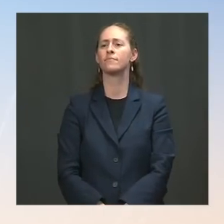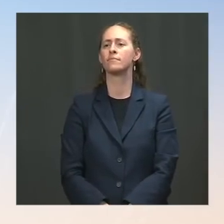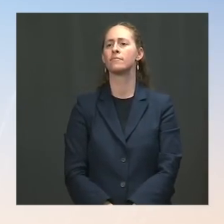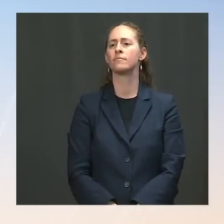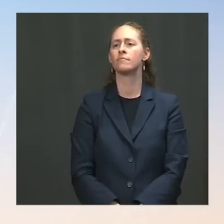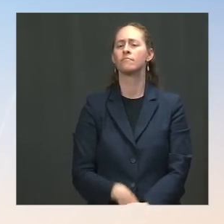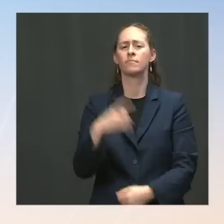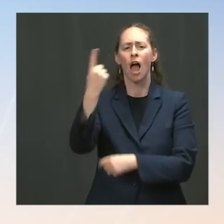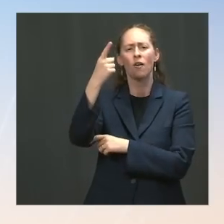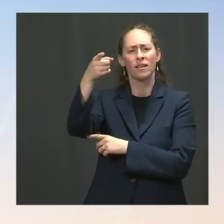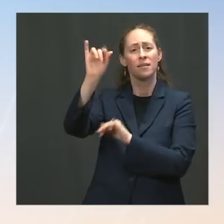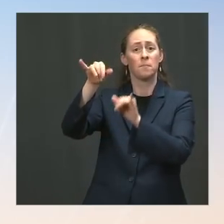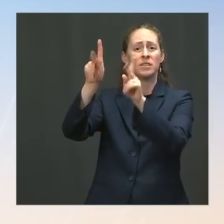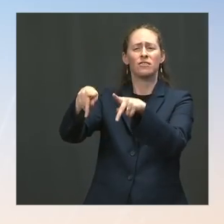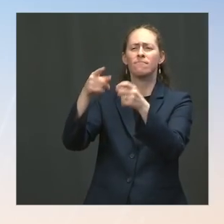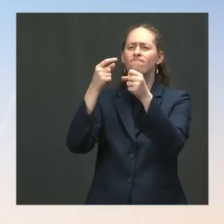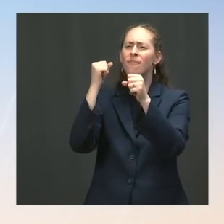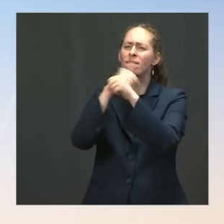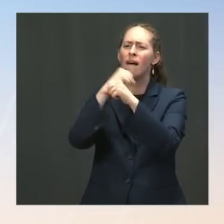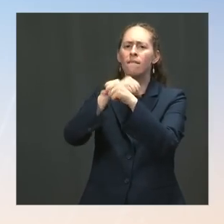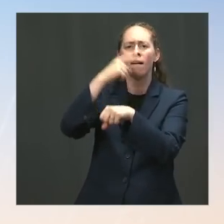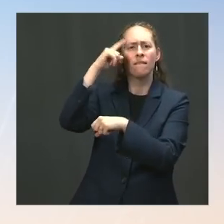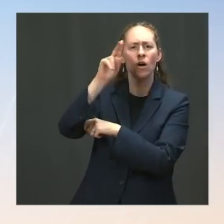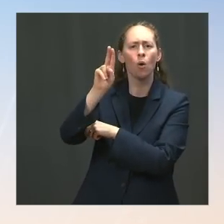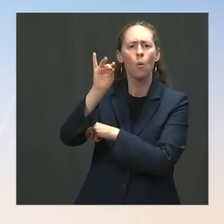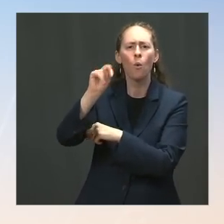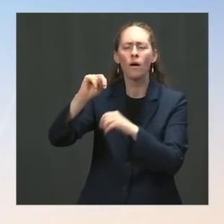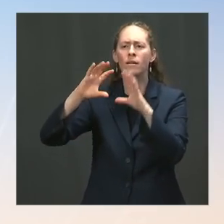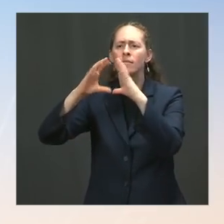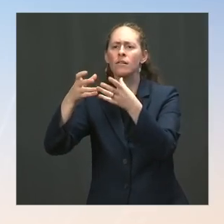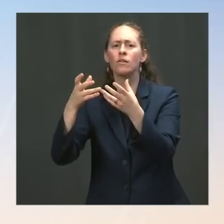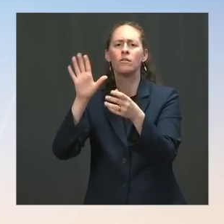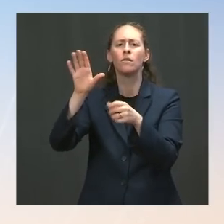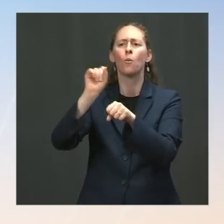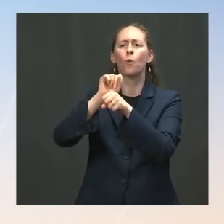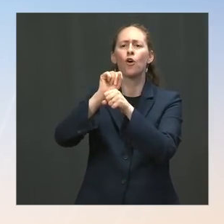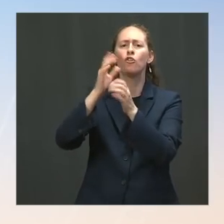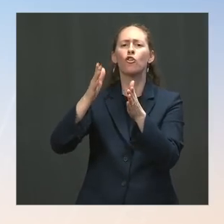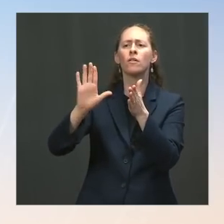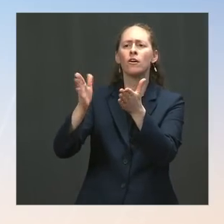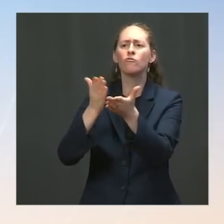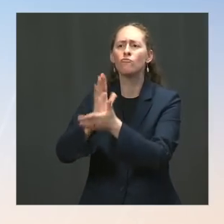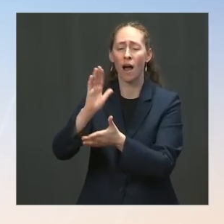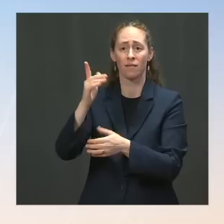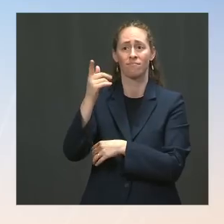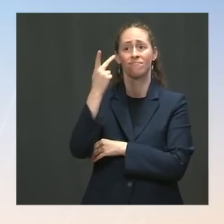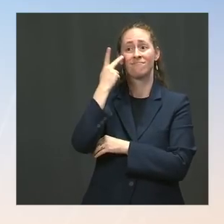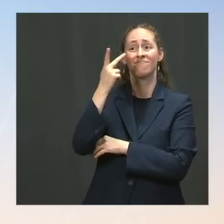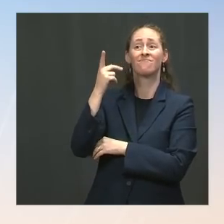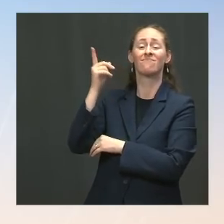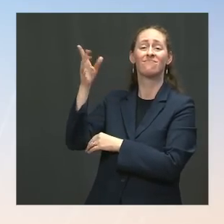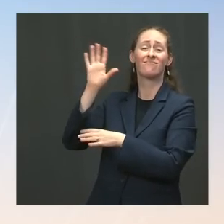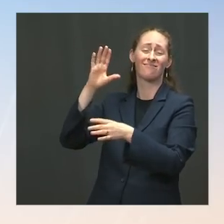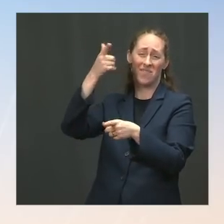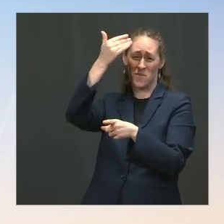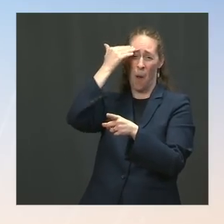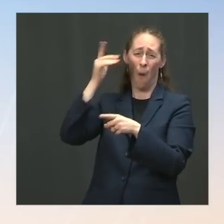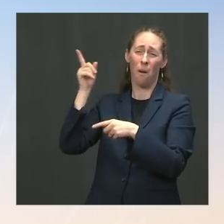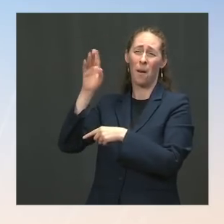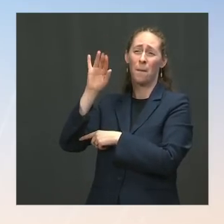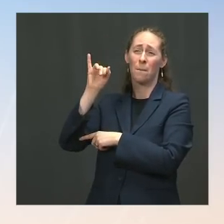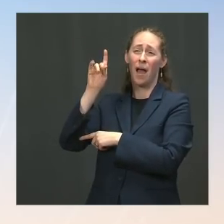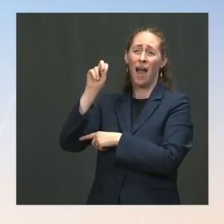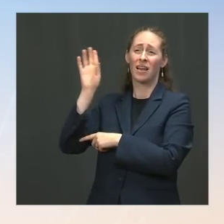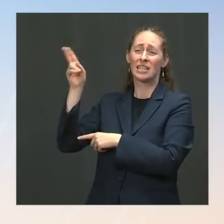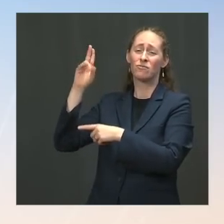have covered the president or followed him long before he became president, this is probably a passion of his that he shared quite deeply. This is a